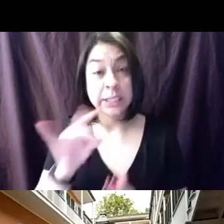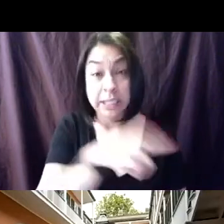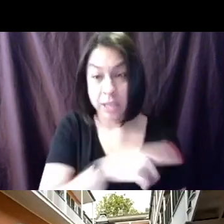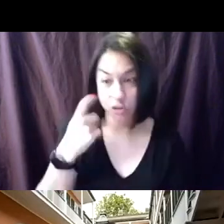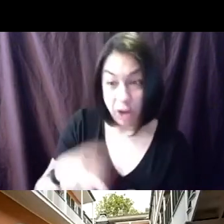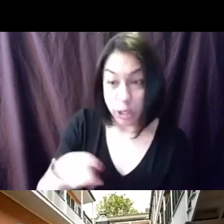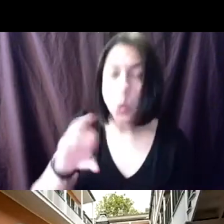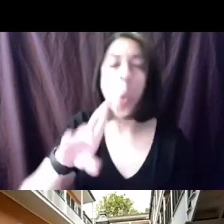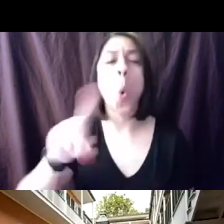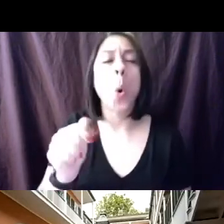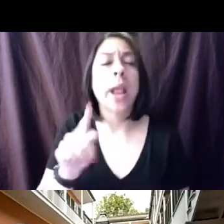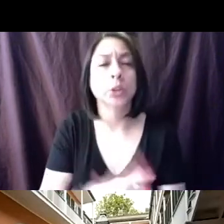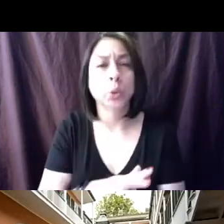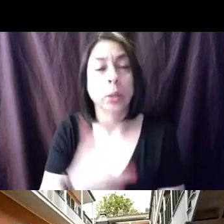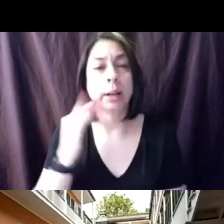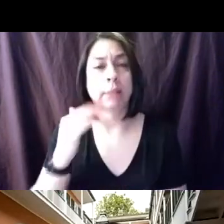or was it only at school?